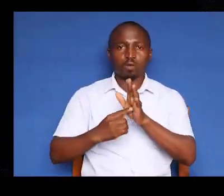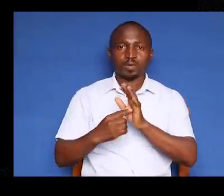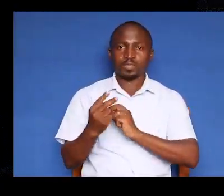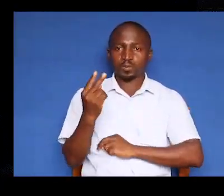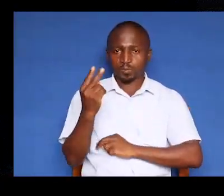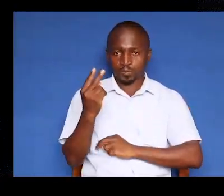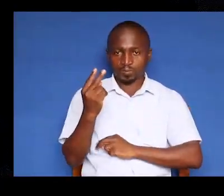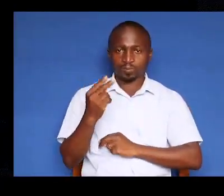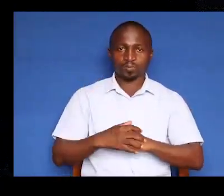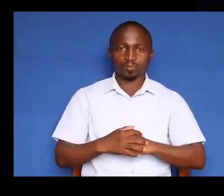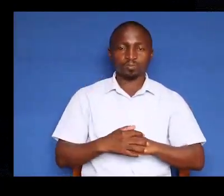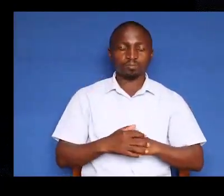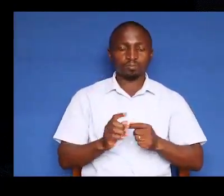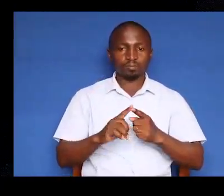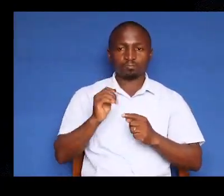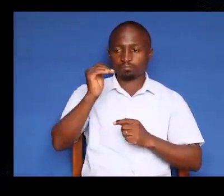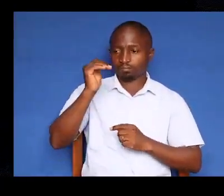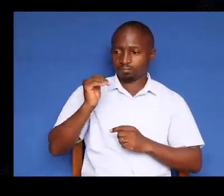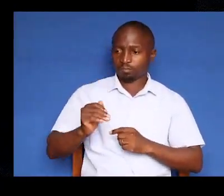And Mr.